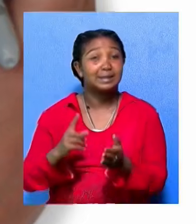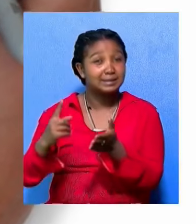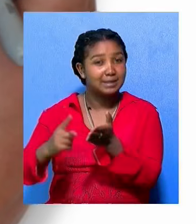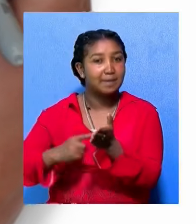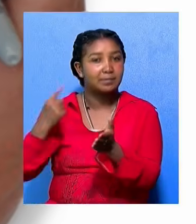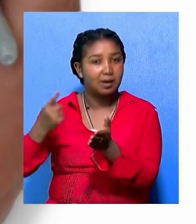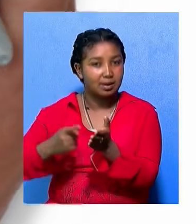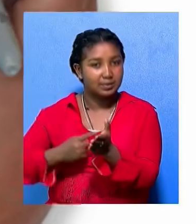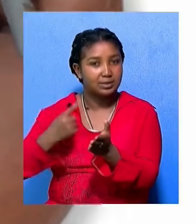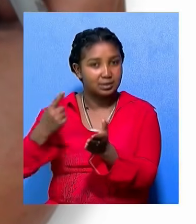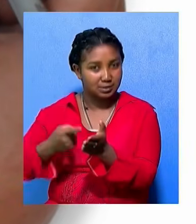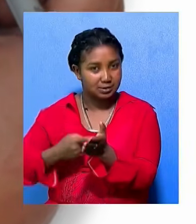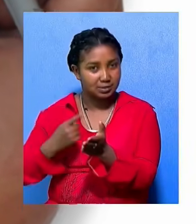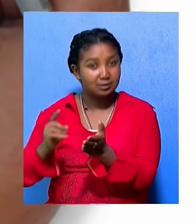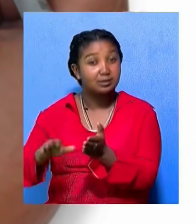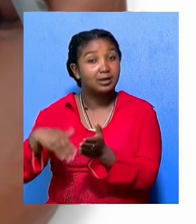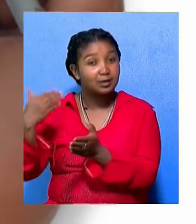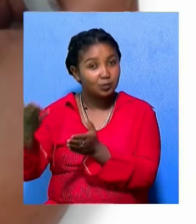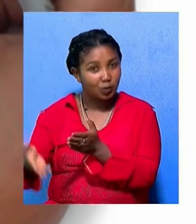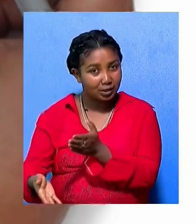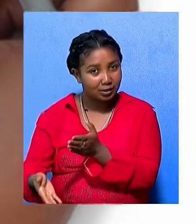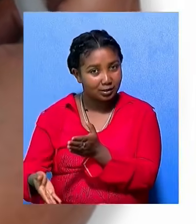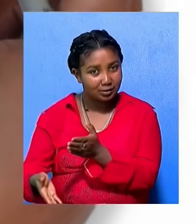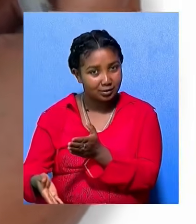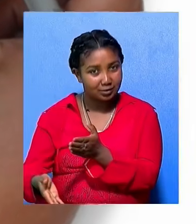Sometimes. What about the next?